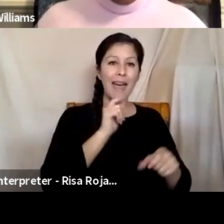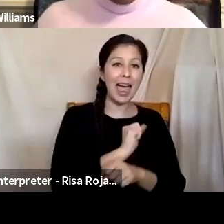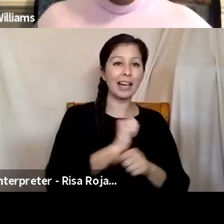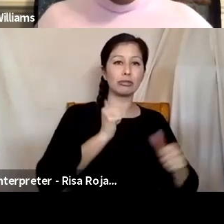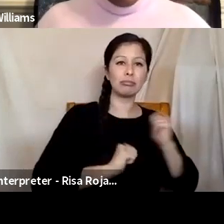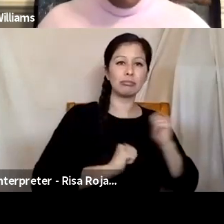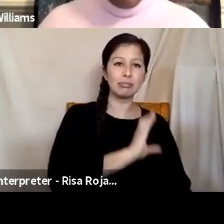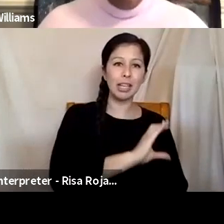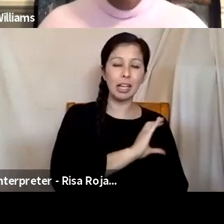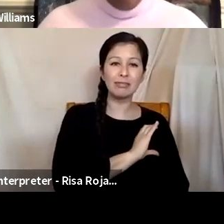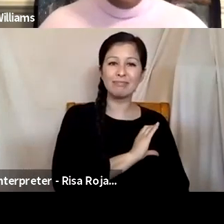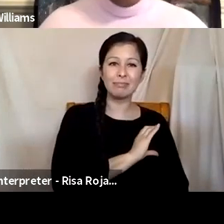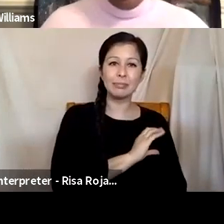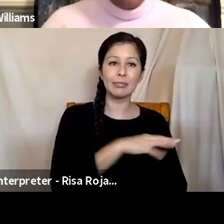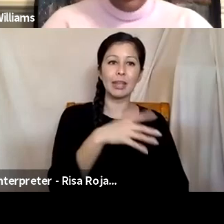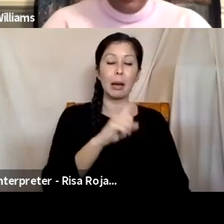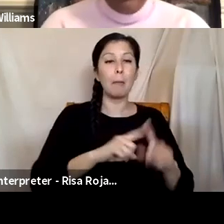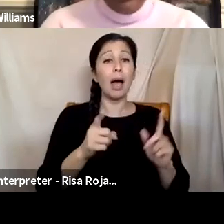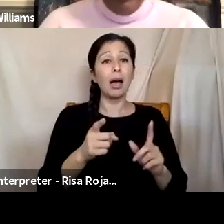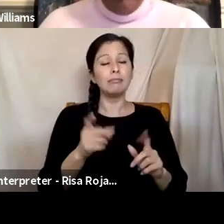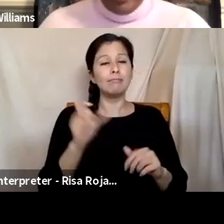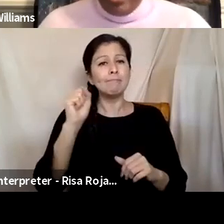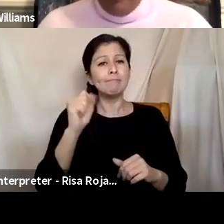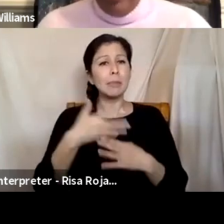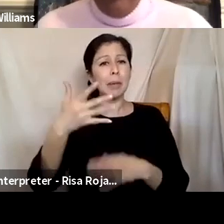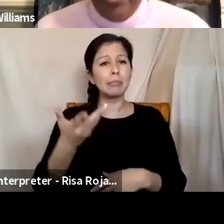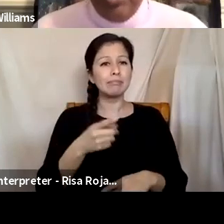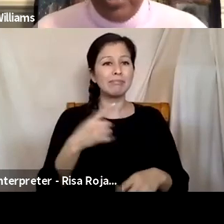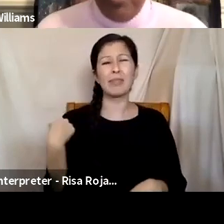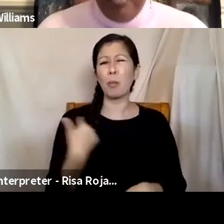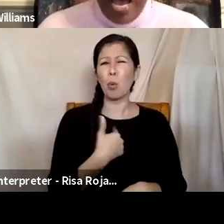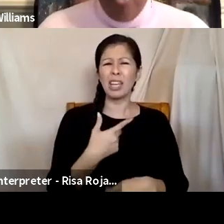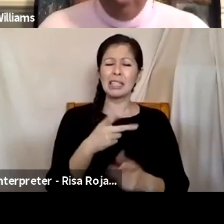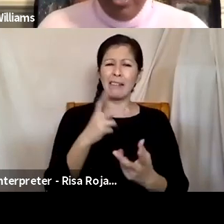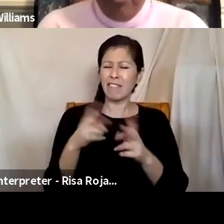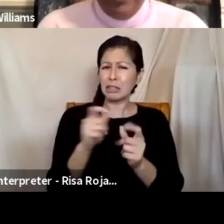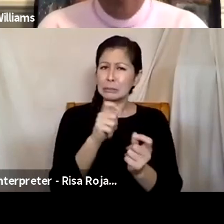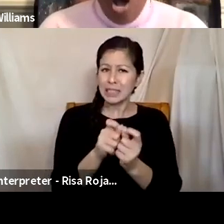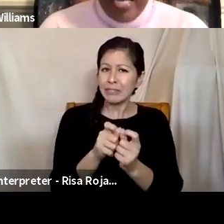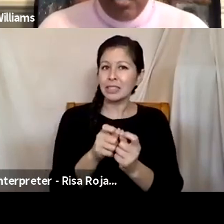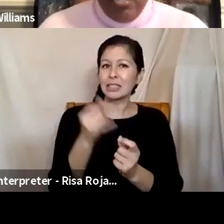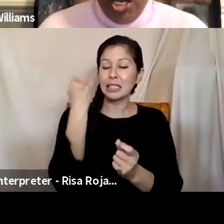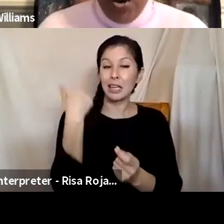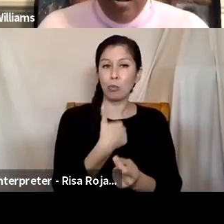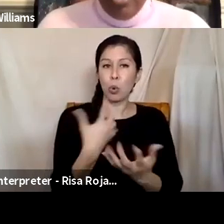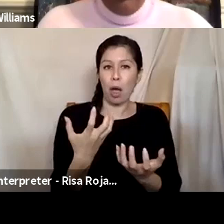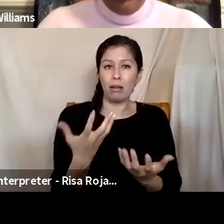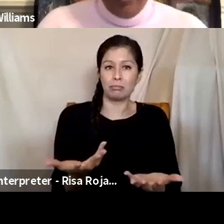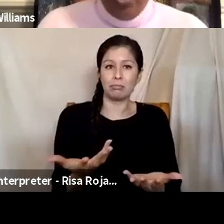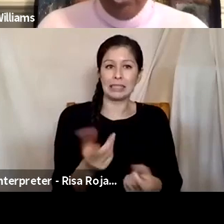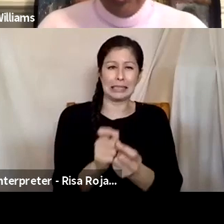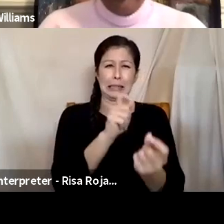the character. But there are times, but we are very specific about if we want, you know,